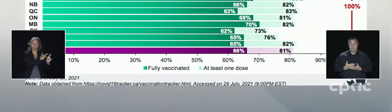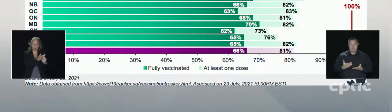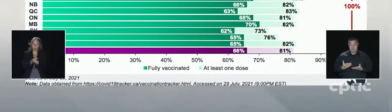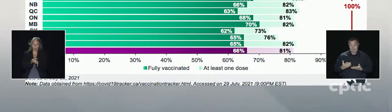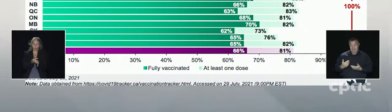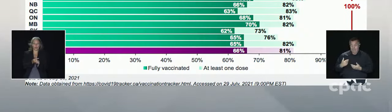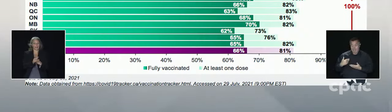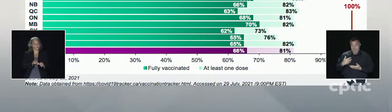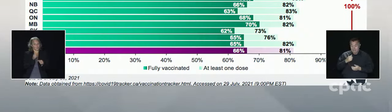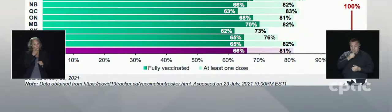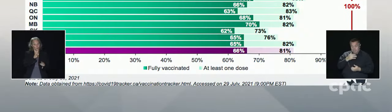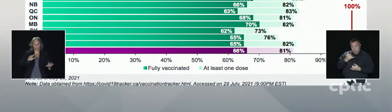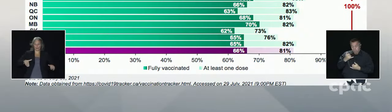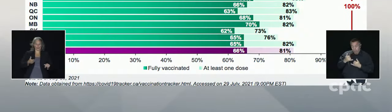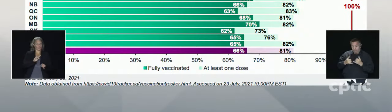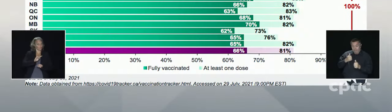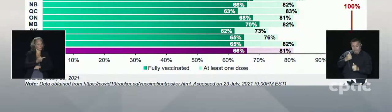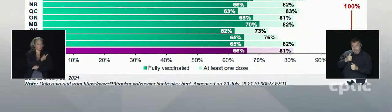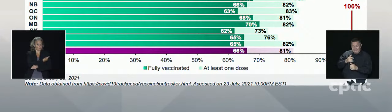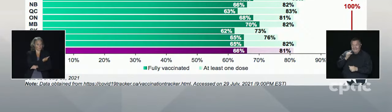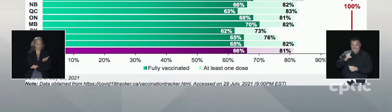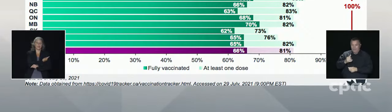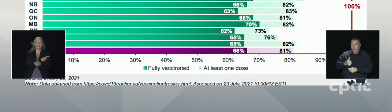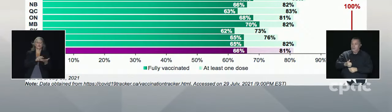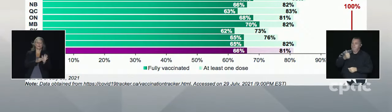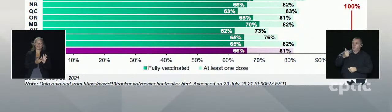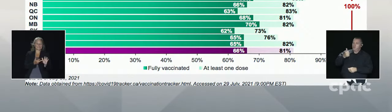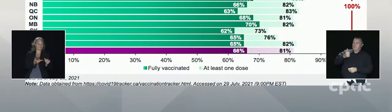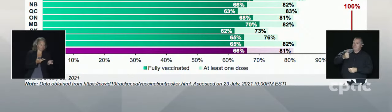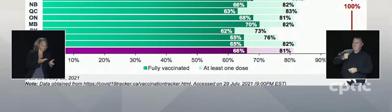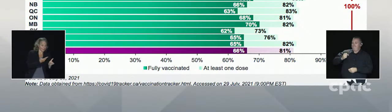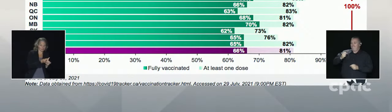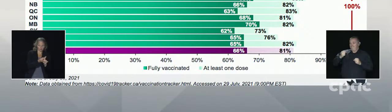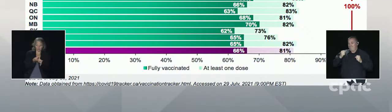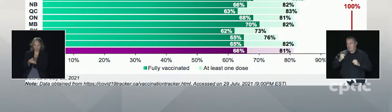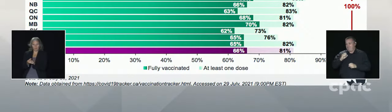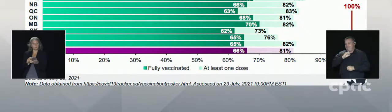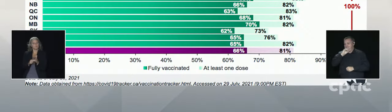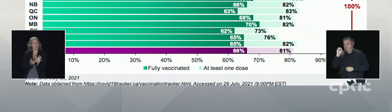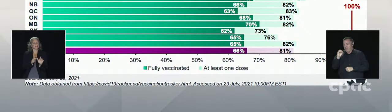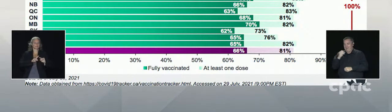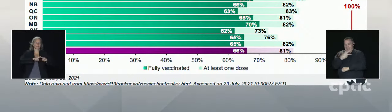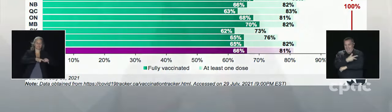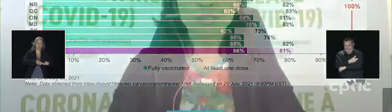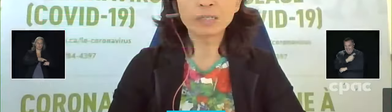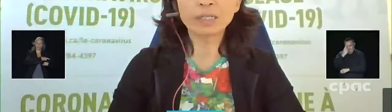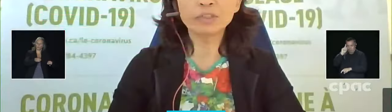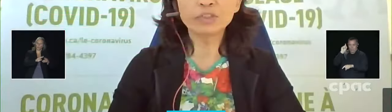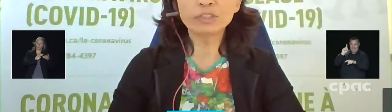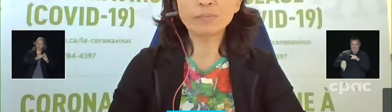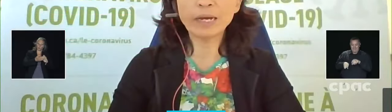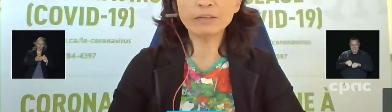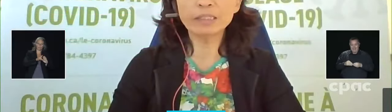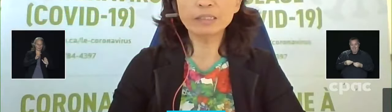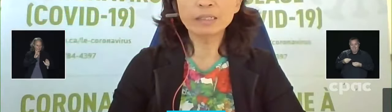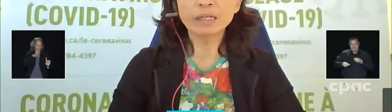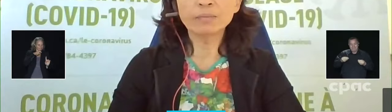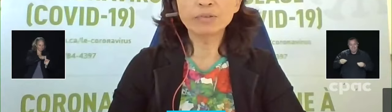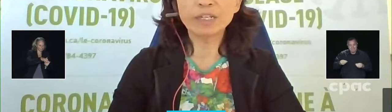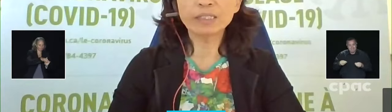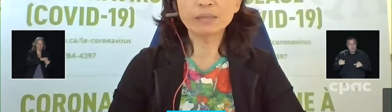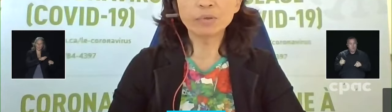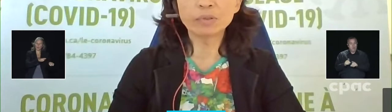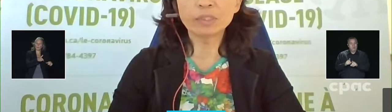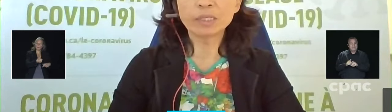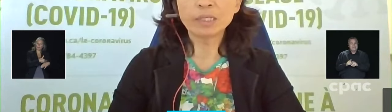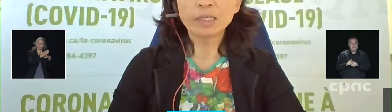for first doses, we require public health and communities to increase targeted approaches that reduce barriers